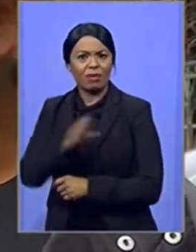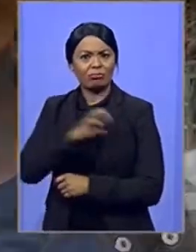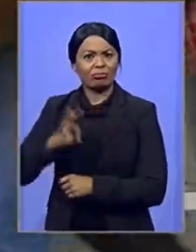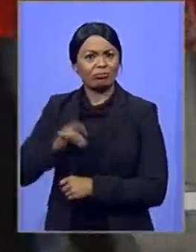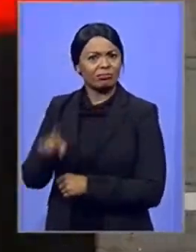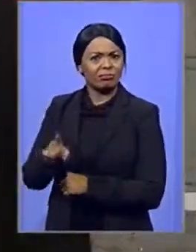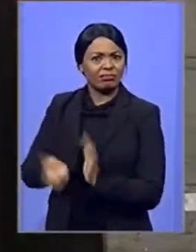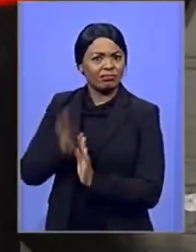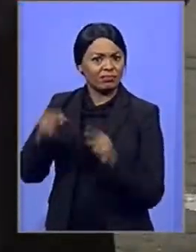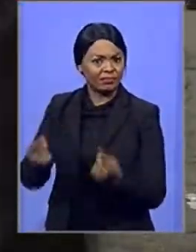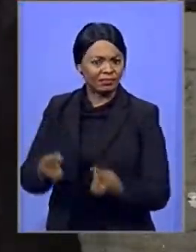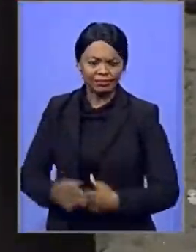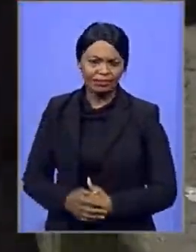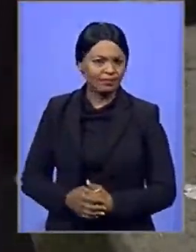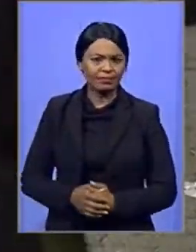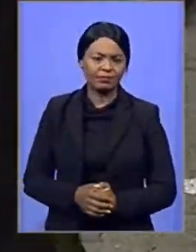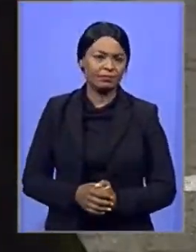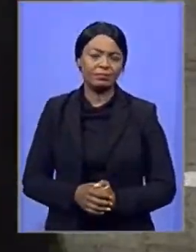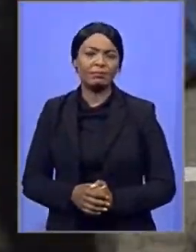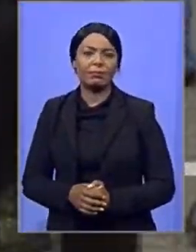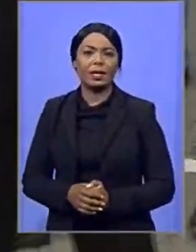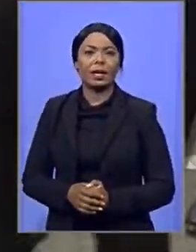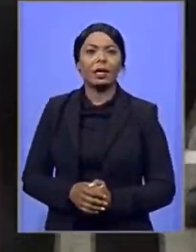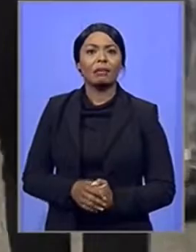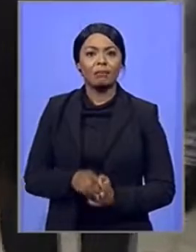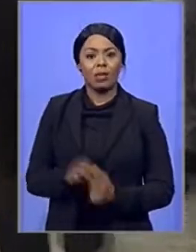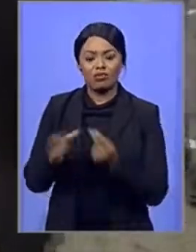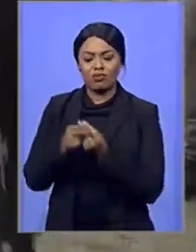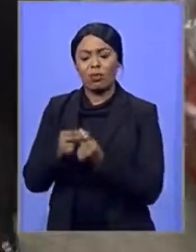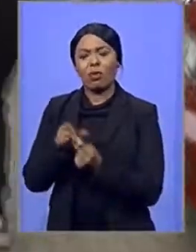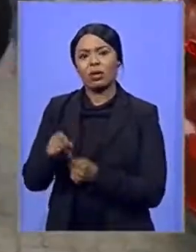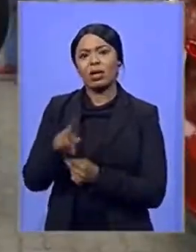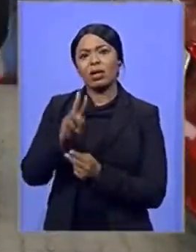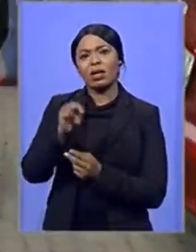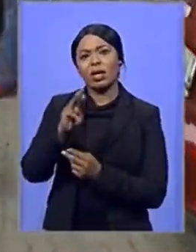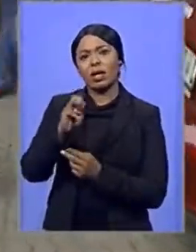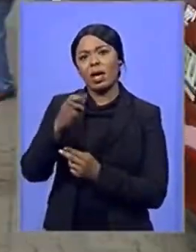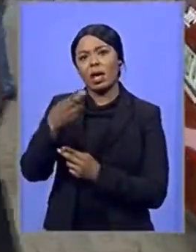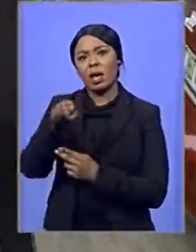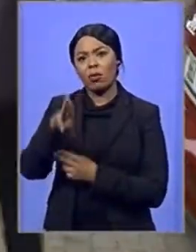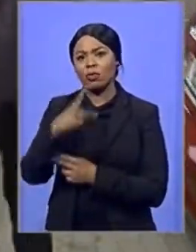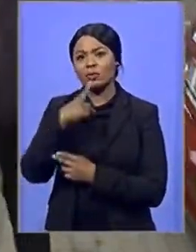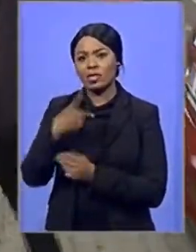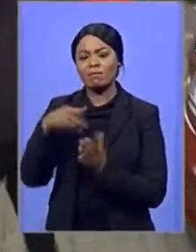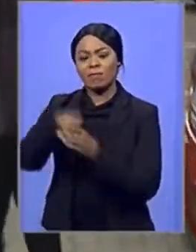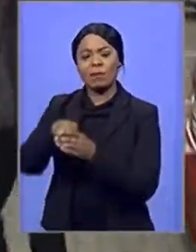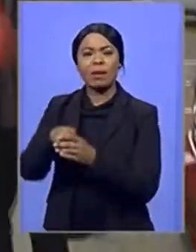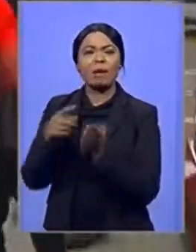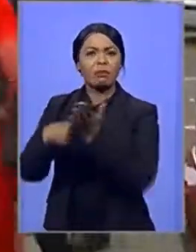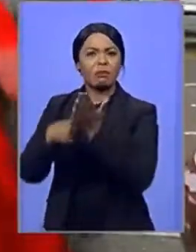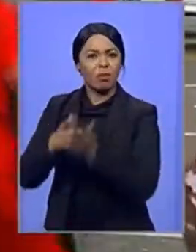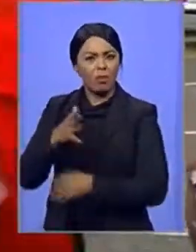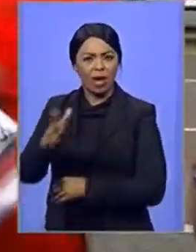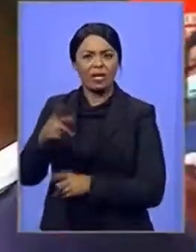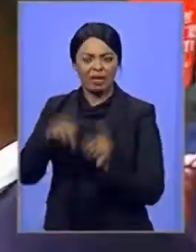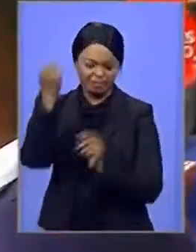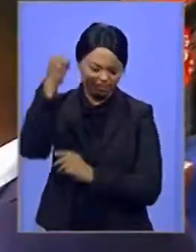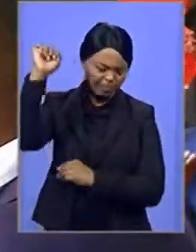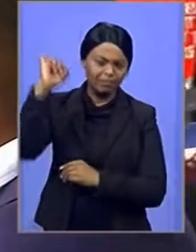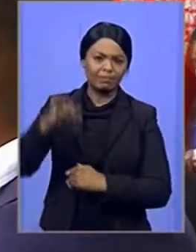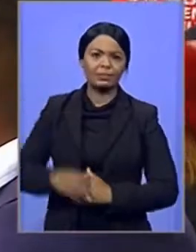plead poverty. Union ya Nehawu e re SARS e gana go tsenela ditsherišano go ya pele le bona. Because of the arrogance of the